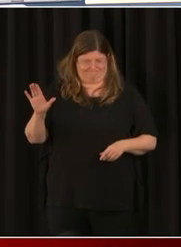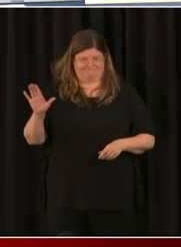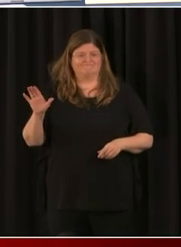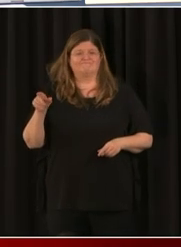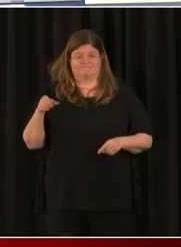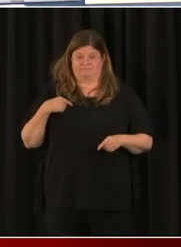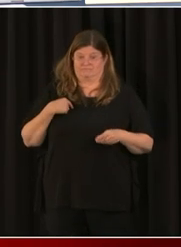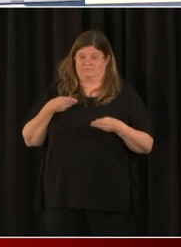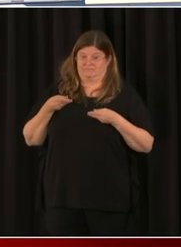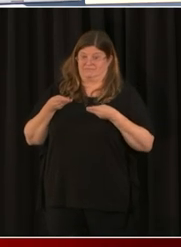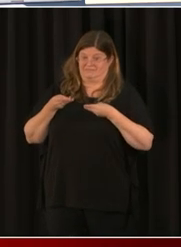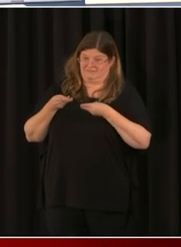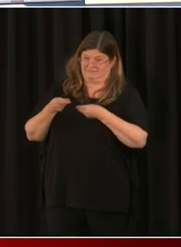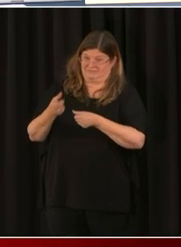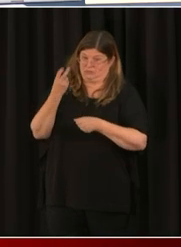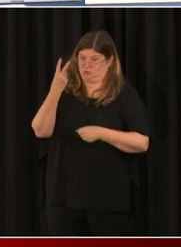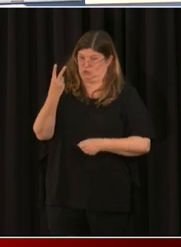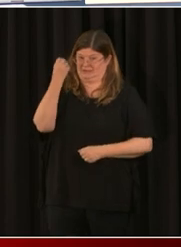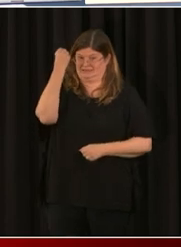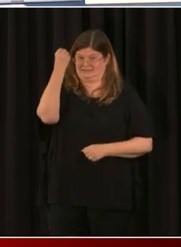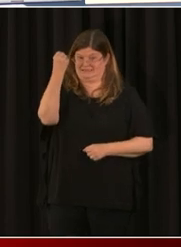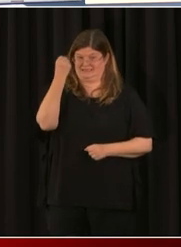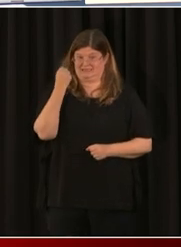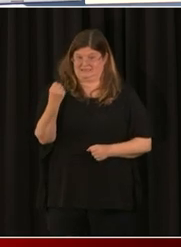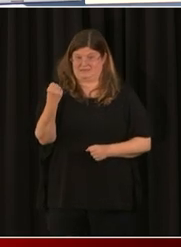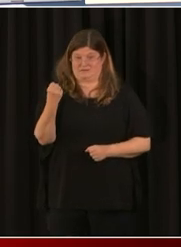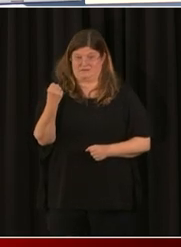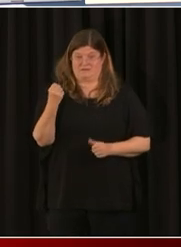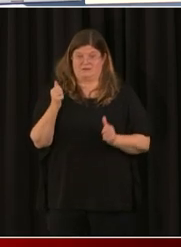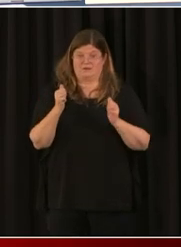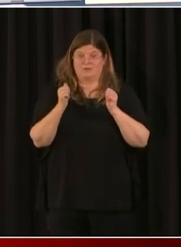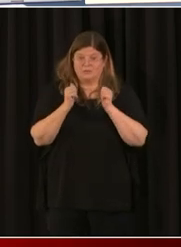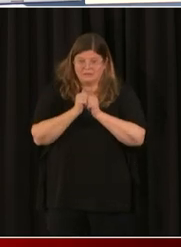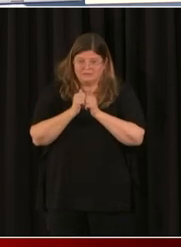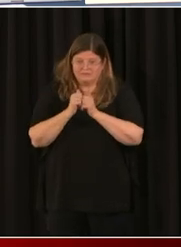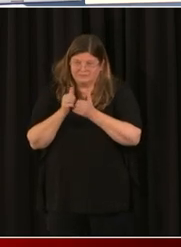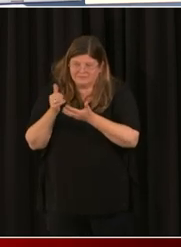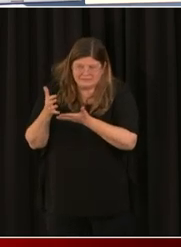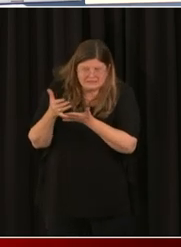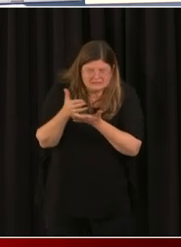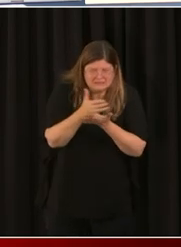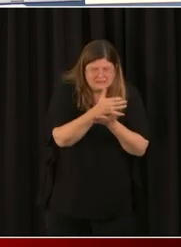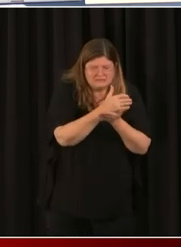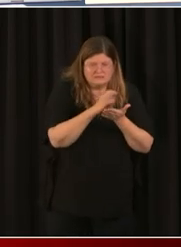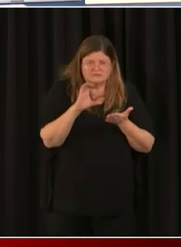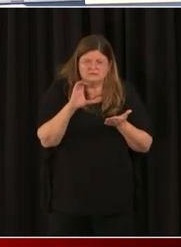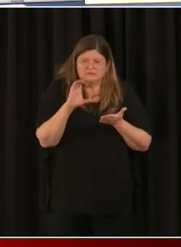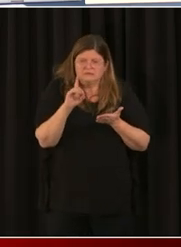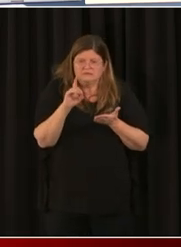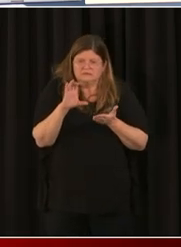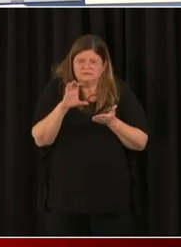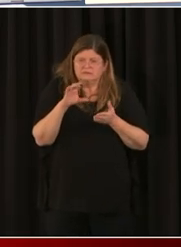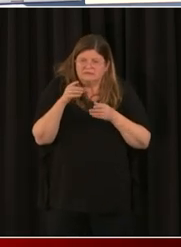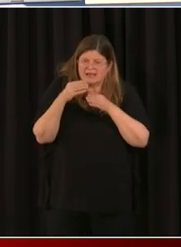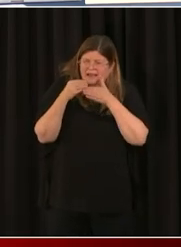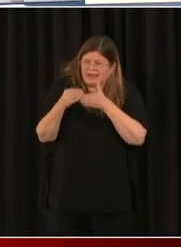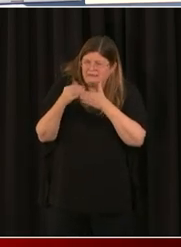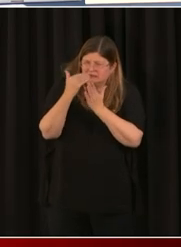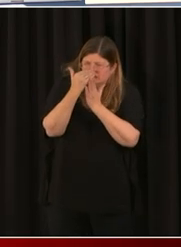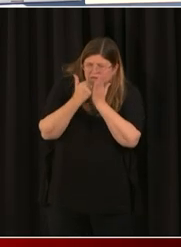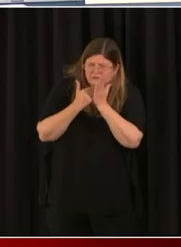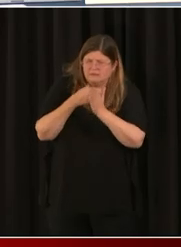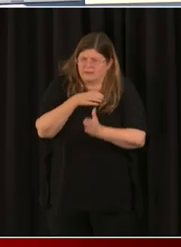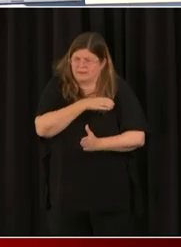2 Saturdays in a row with the listening in and attending to the CDC's Advisory Committee